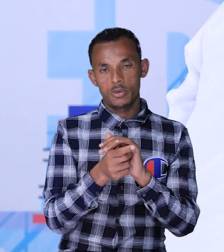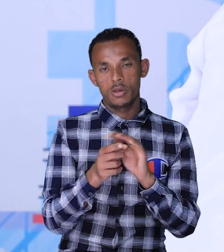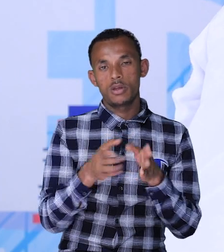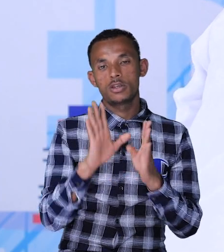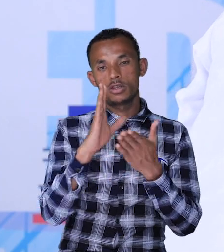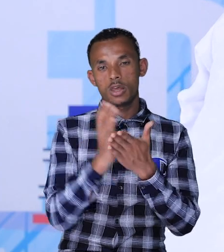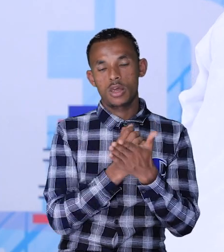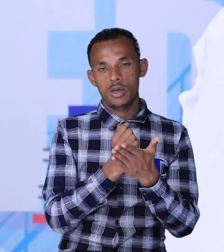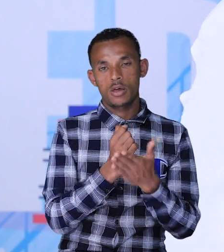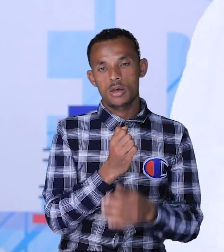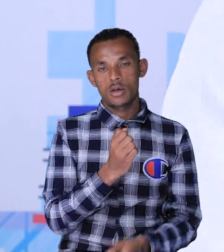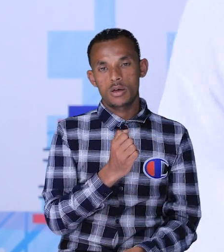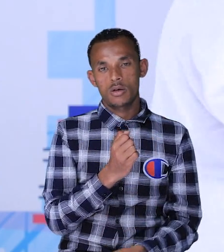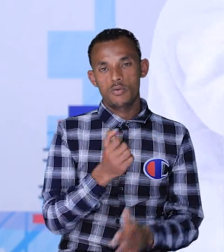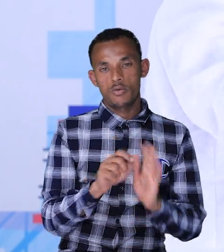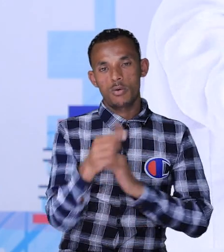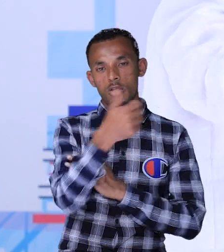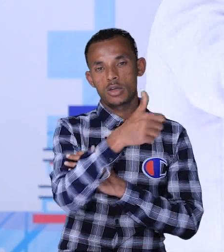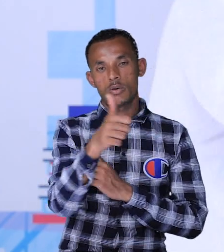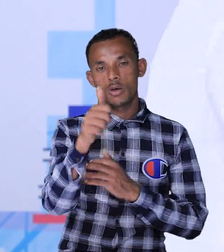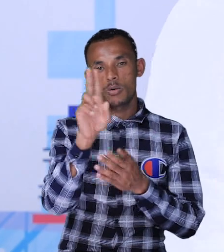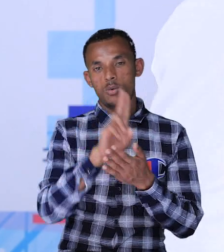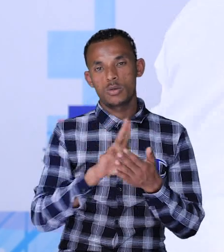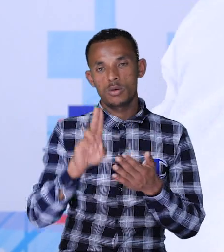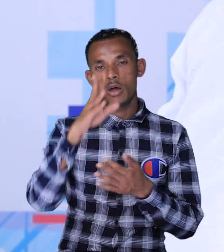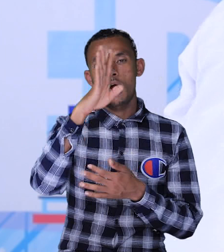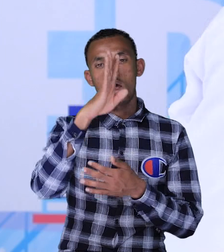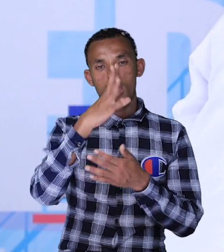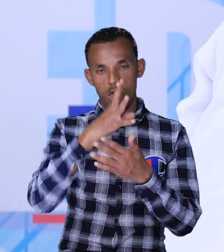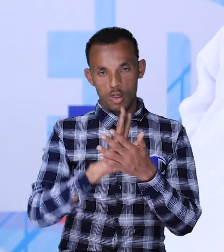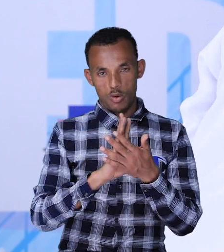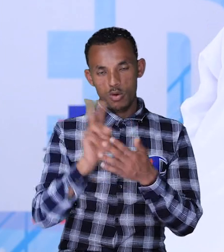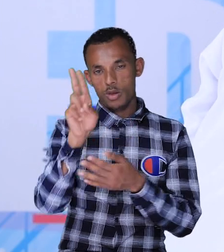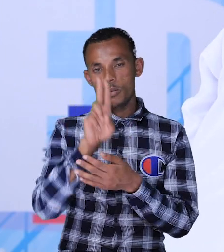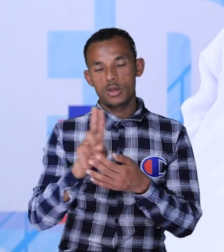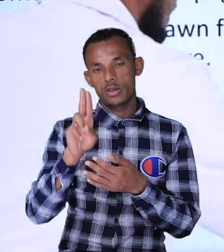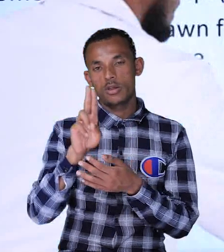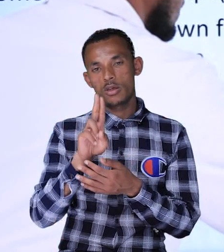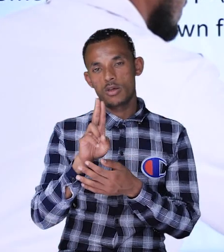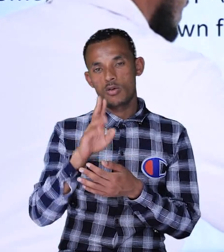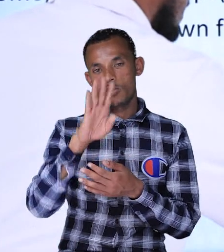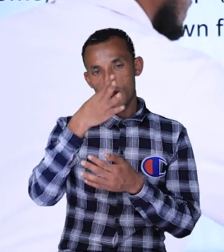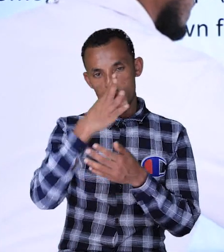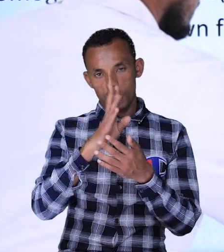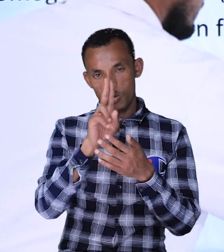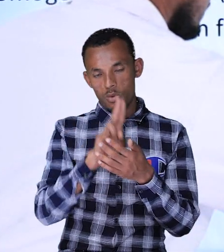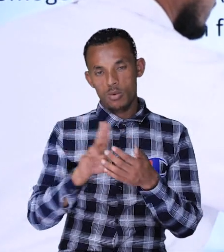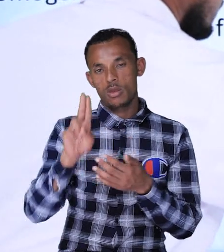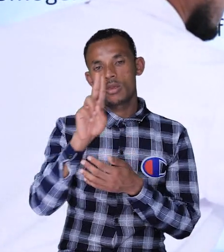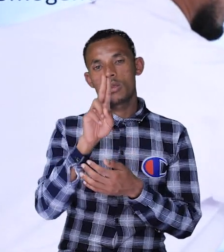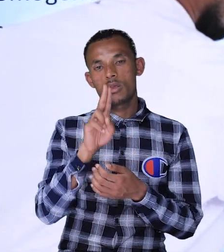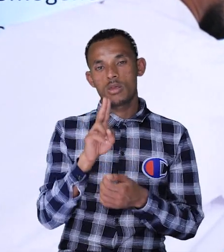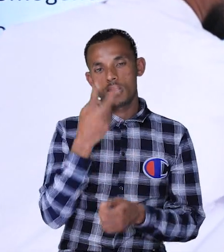take from Addis Ababa, let's take Arakilo campus. From Arakilo campus,